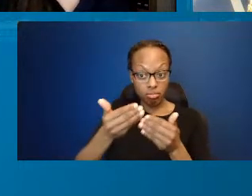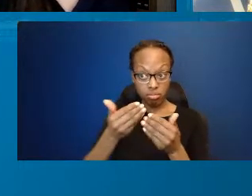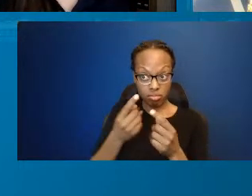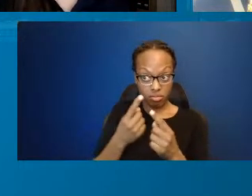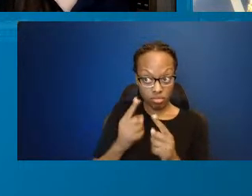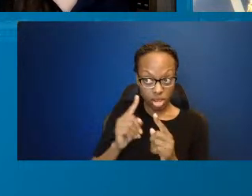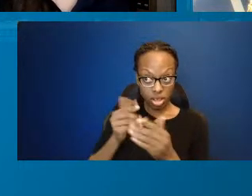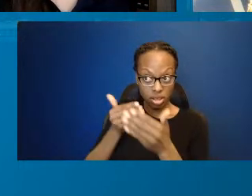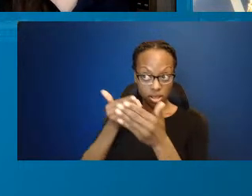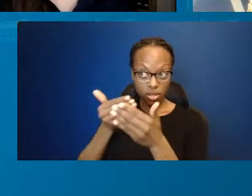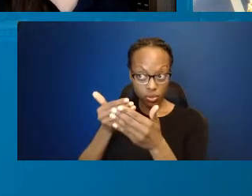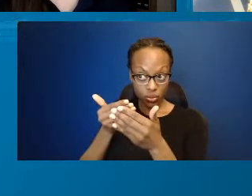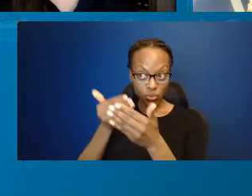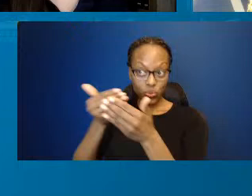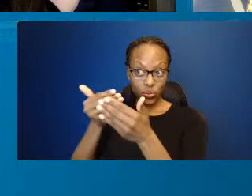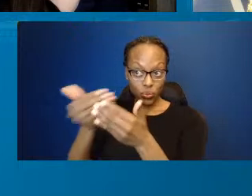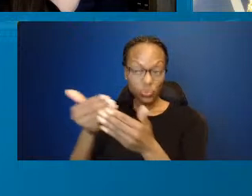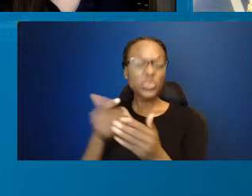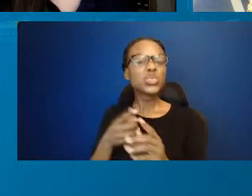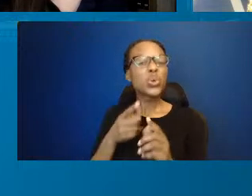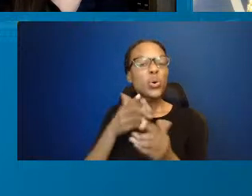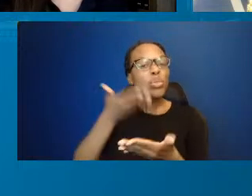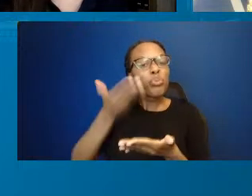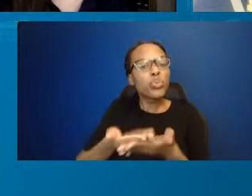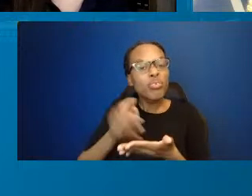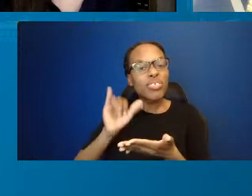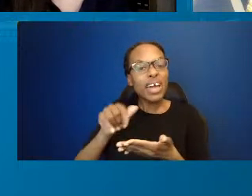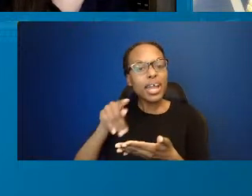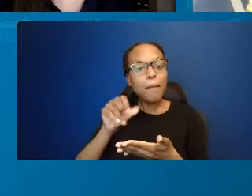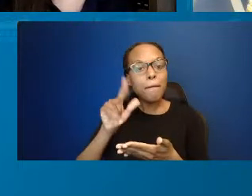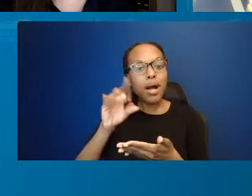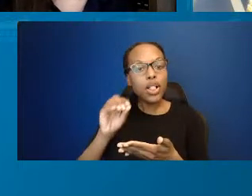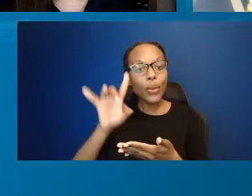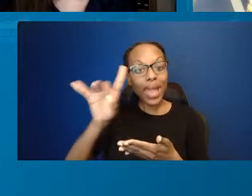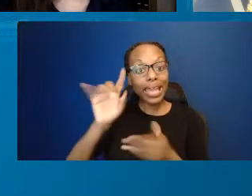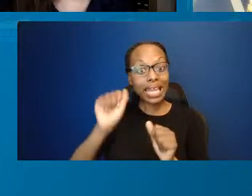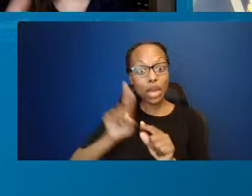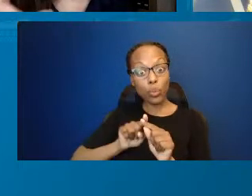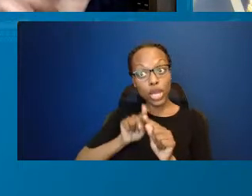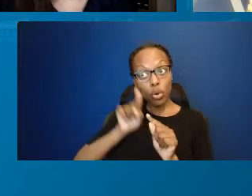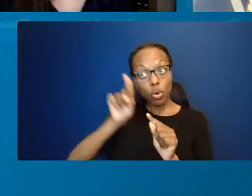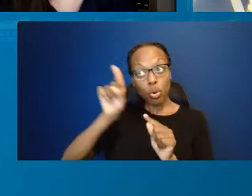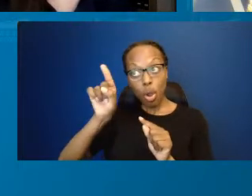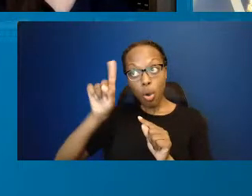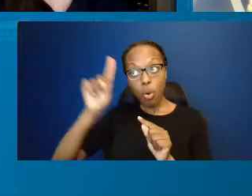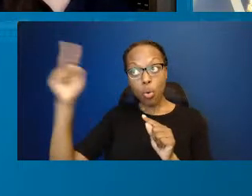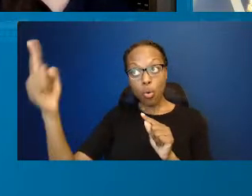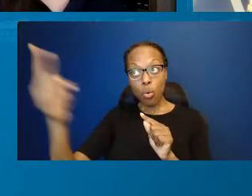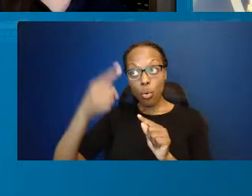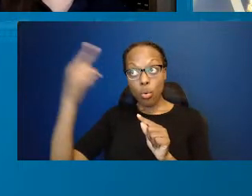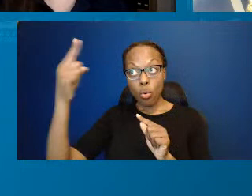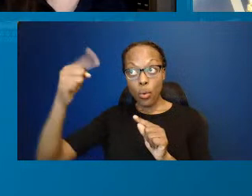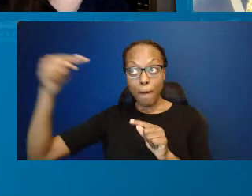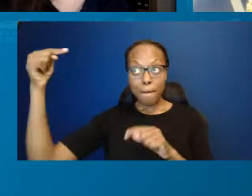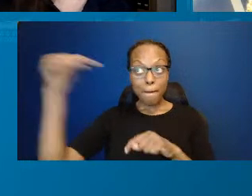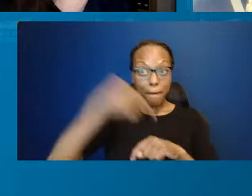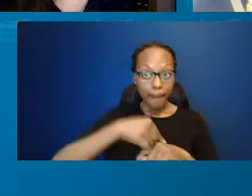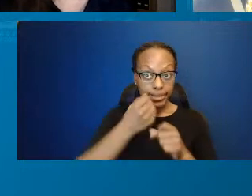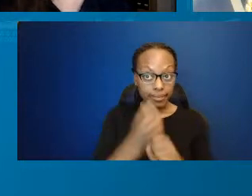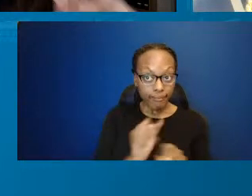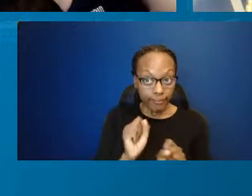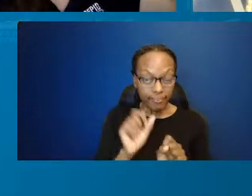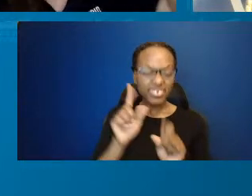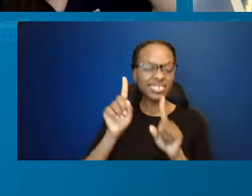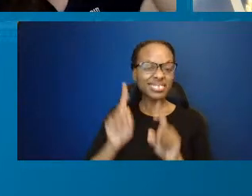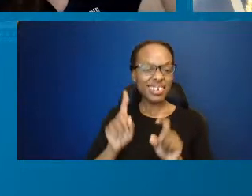a proving ground. Can we go all the way out there and back safely? And they didn't know. The Artemis 1 missions that's coming up is going to be about